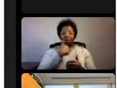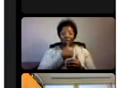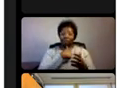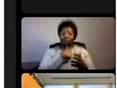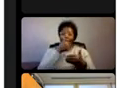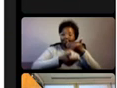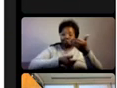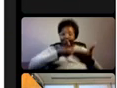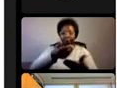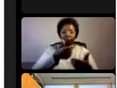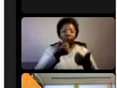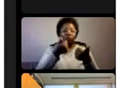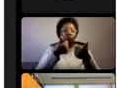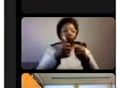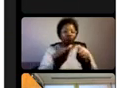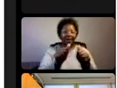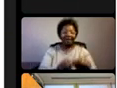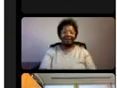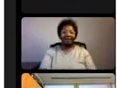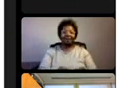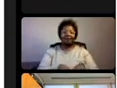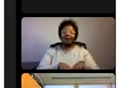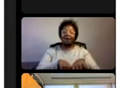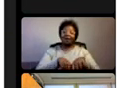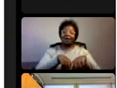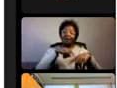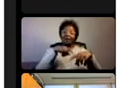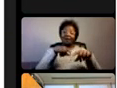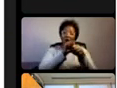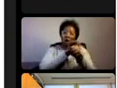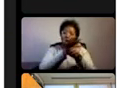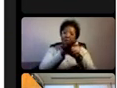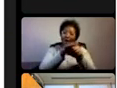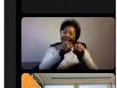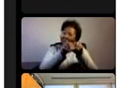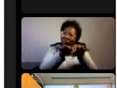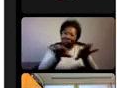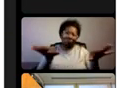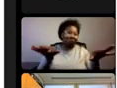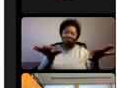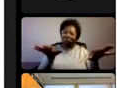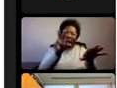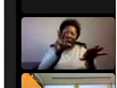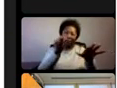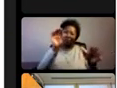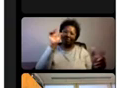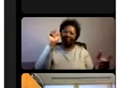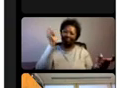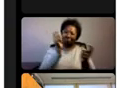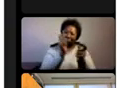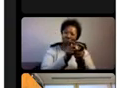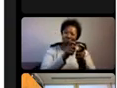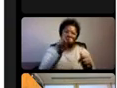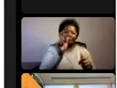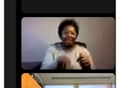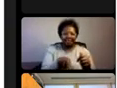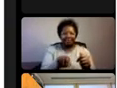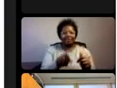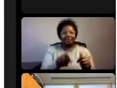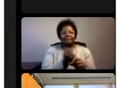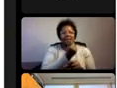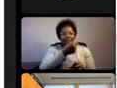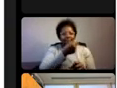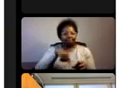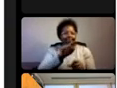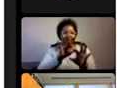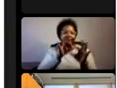reducing transmission in our schools, I want to remind families of what we're expecting of all students as we think of test to return